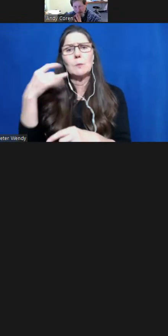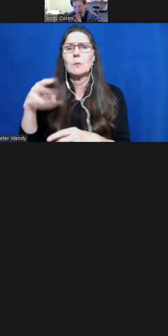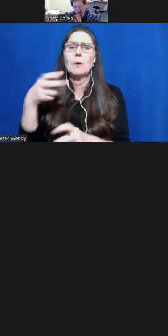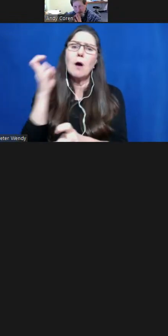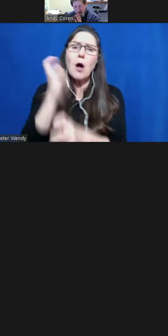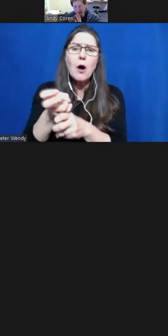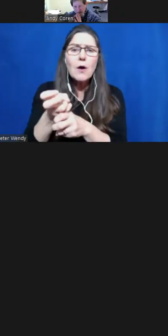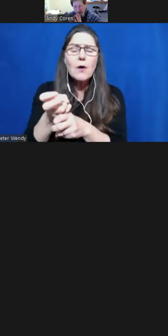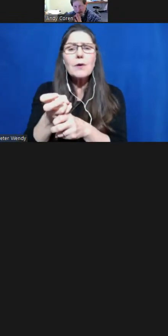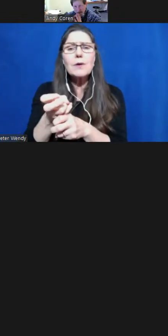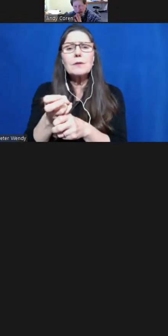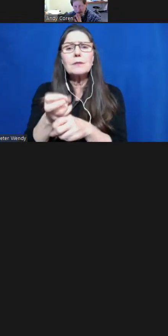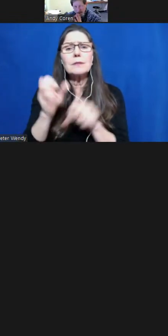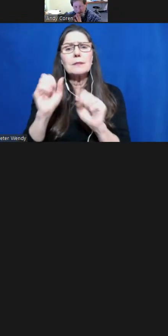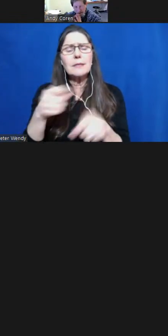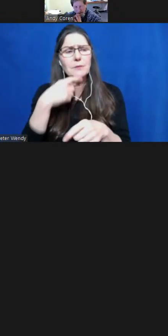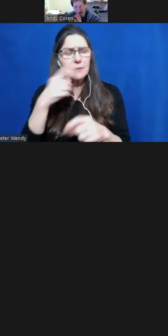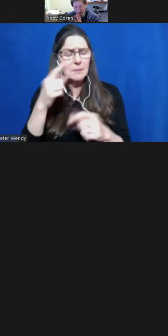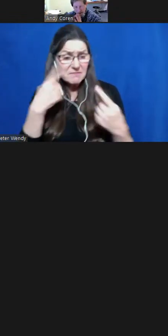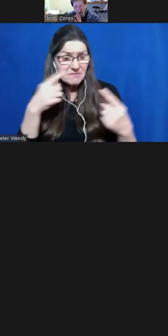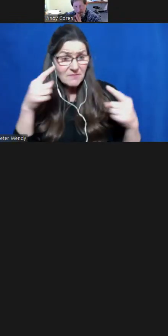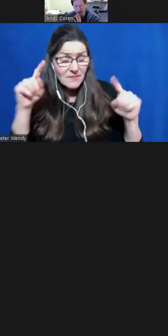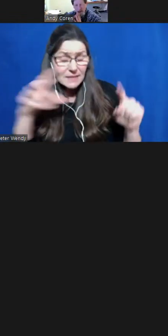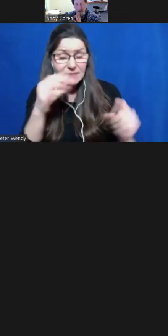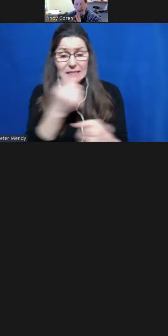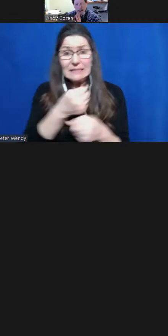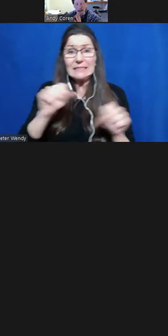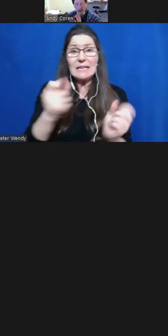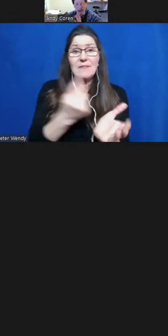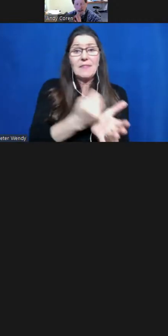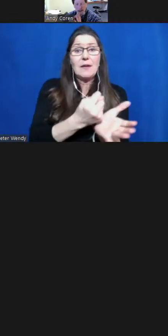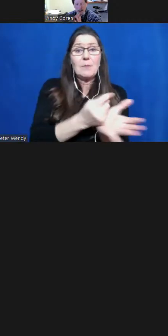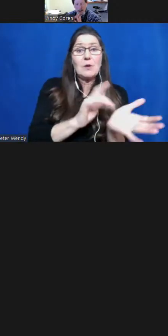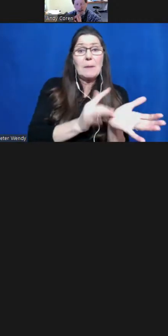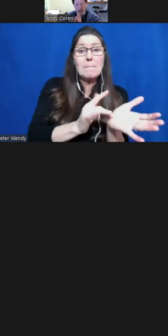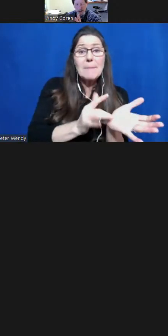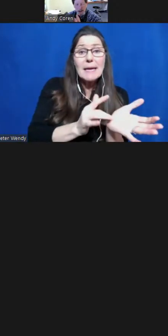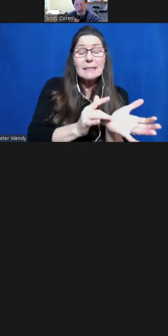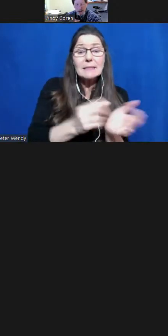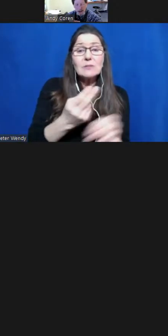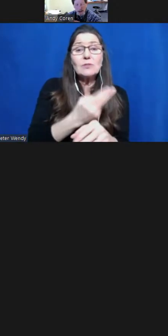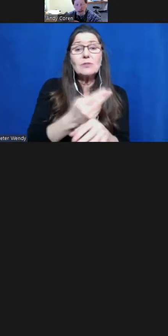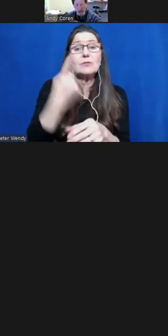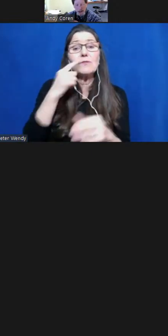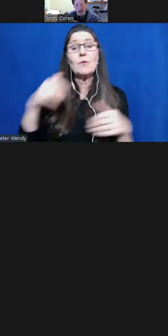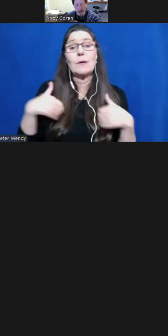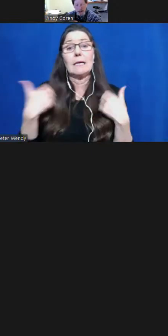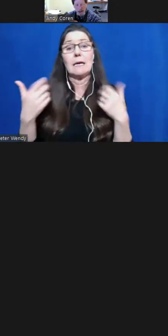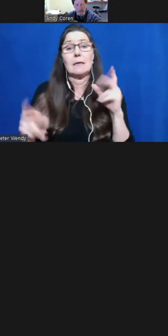talk about how effective and safe the therapeutics are for use in the pediatric population?